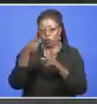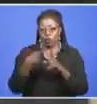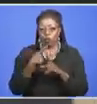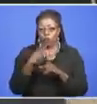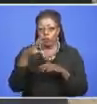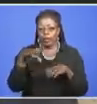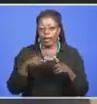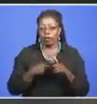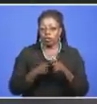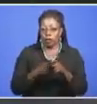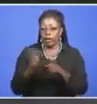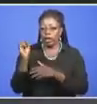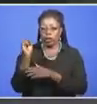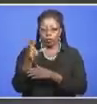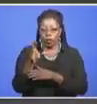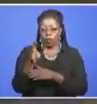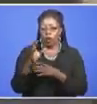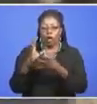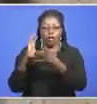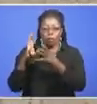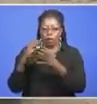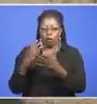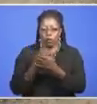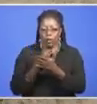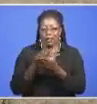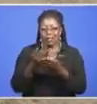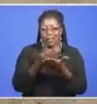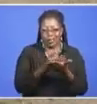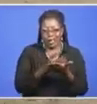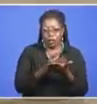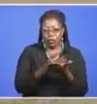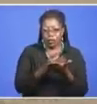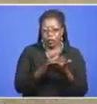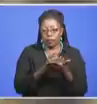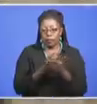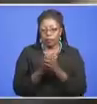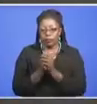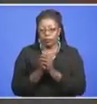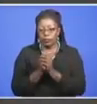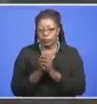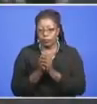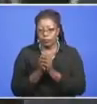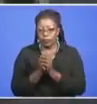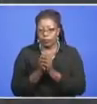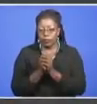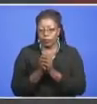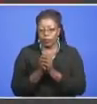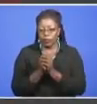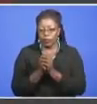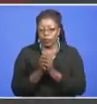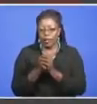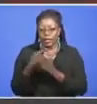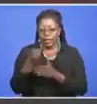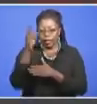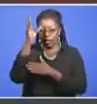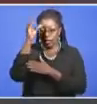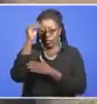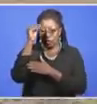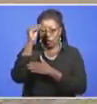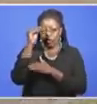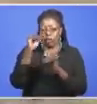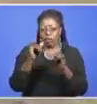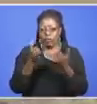really throw the ball. So in some cases, we kind of just use our athleticism to win games, but these guys are also pretty good